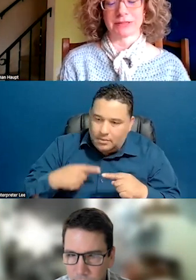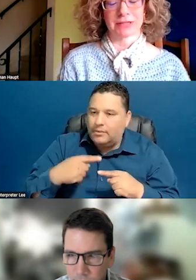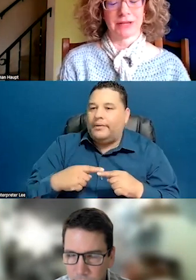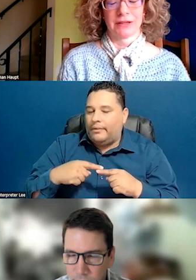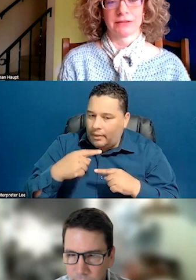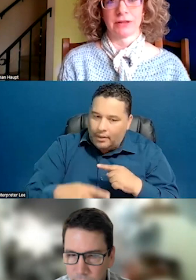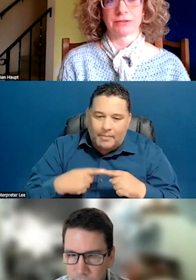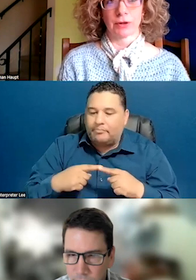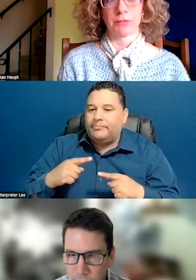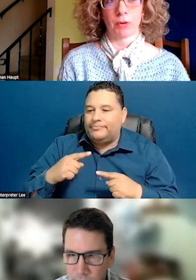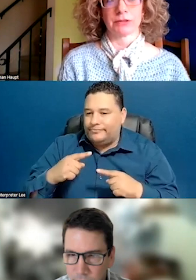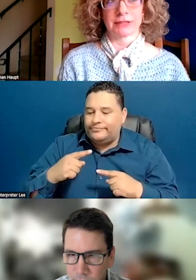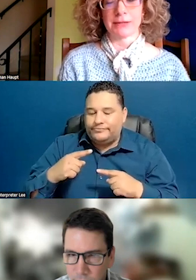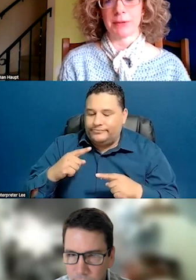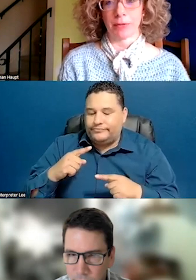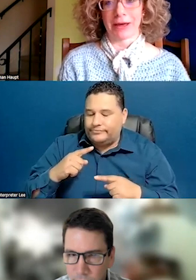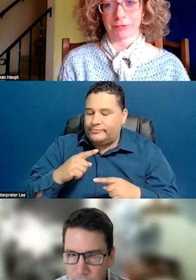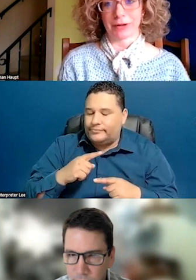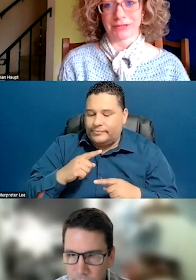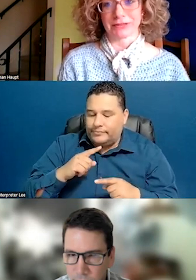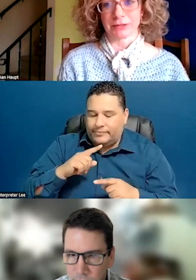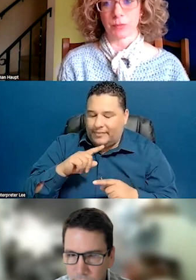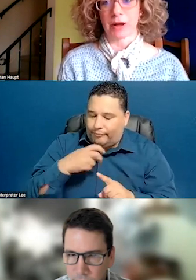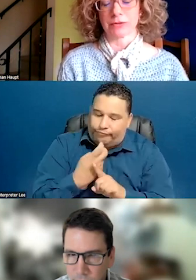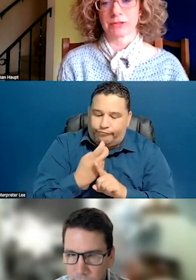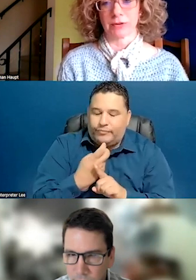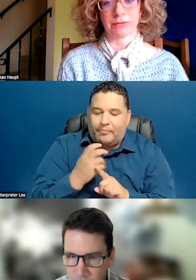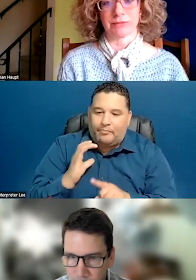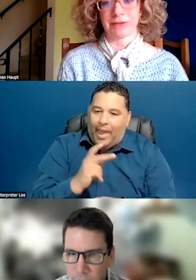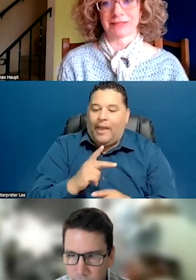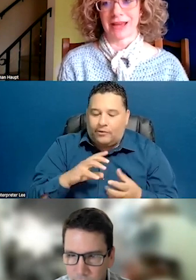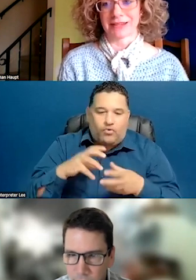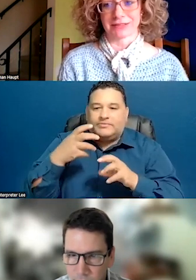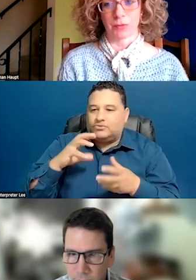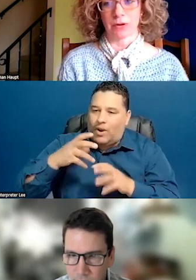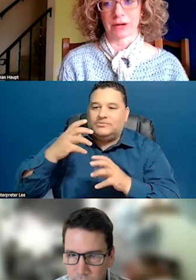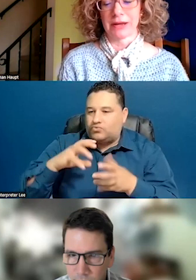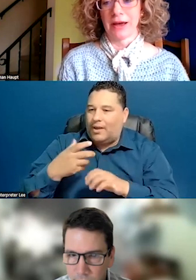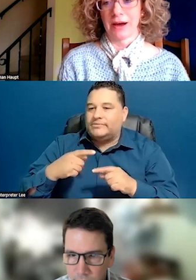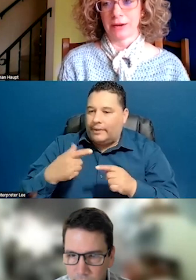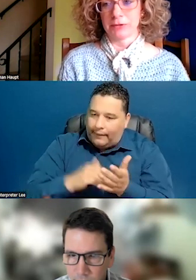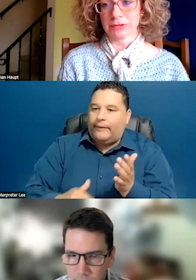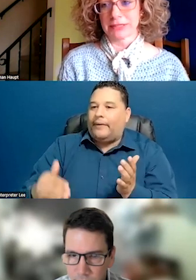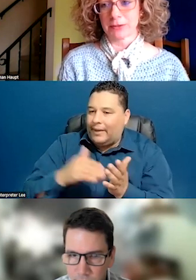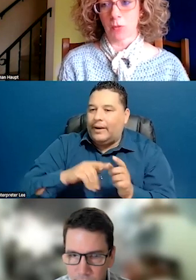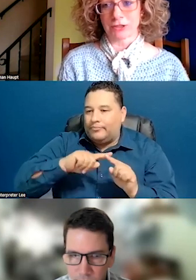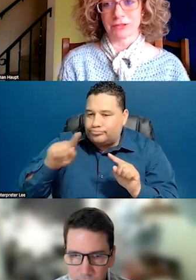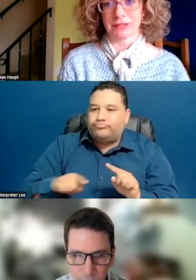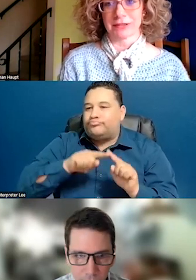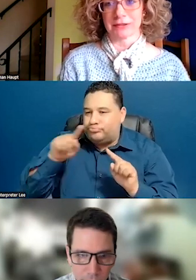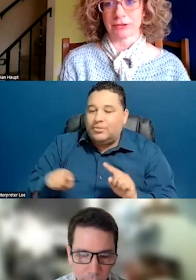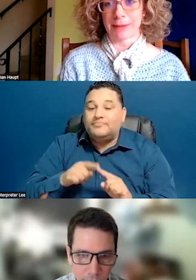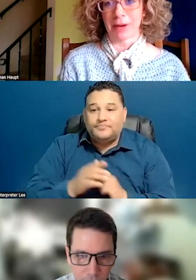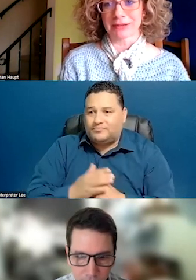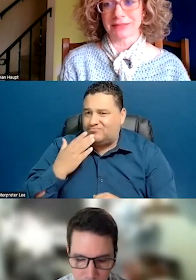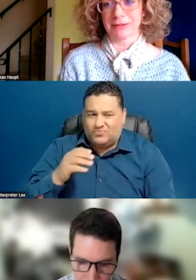follow-up is so important to keep people out of crisis as well. So fantastic work. You'll see some questions